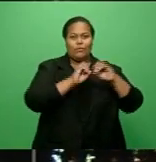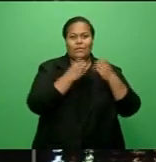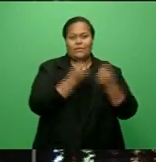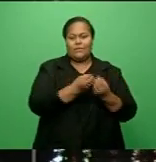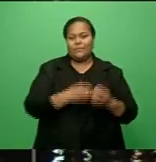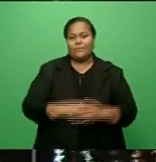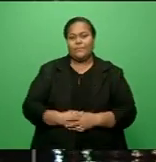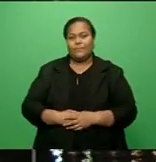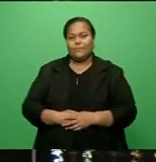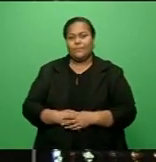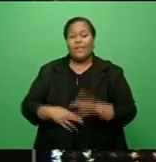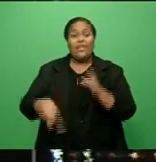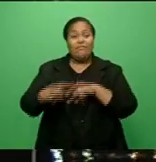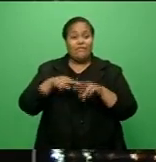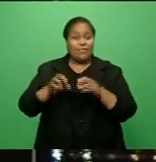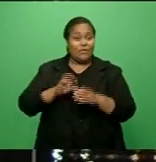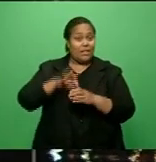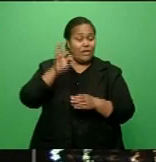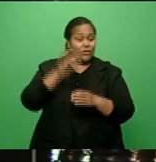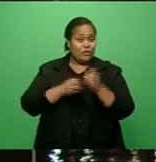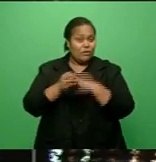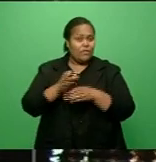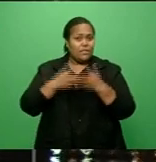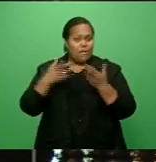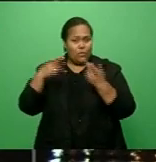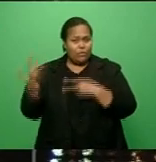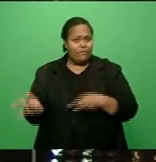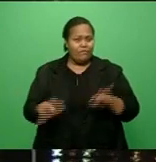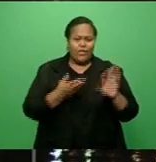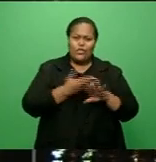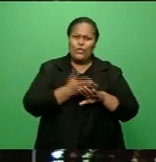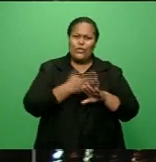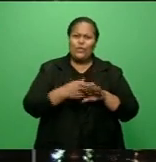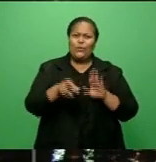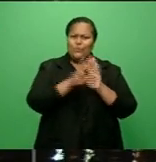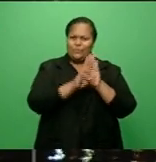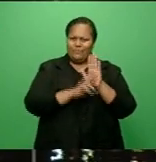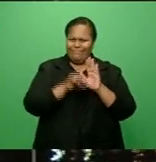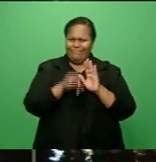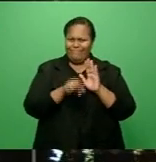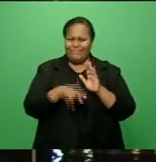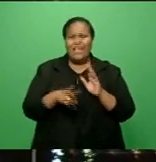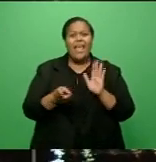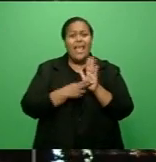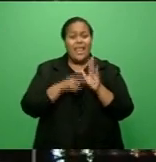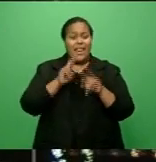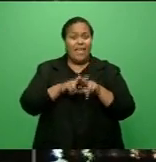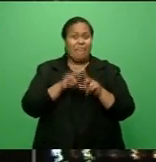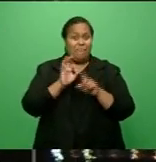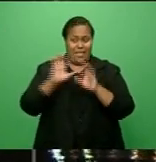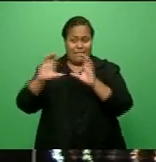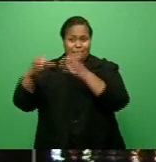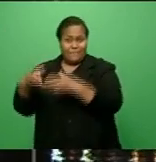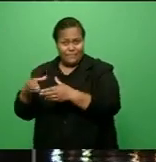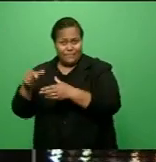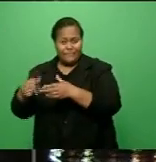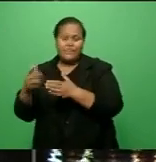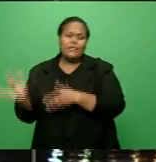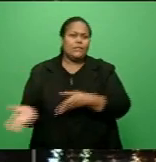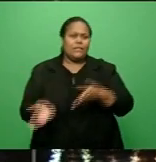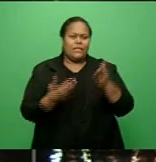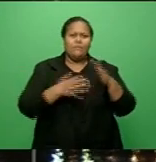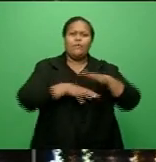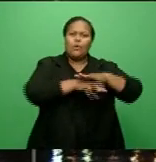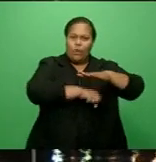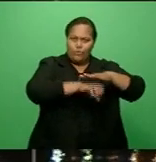The Fijian Elections Office has referred a new set of irregularities against the National Federation Party to the Fiji Independent Commission